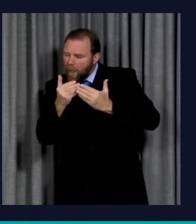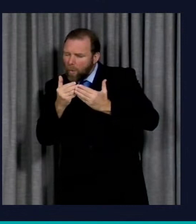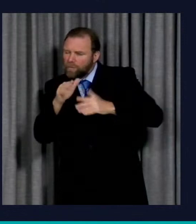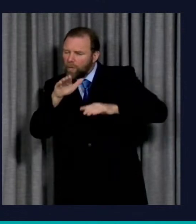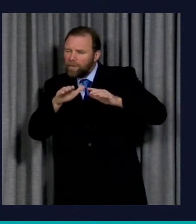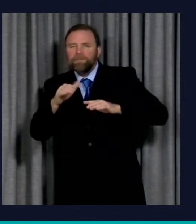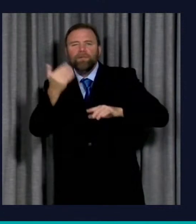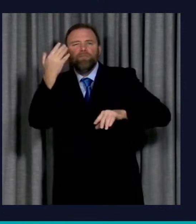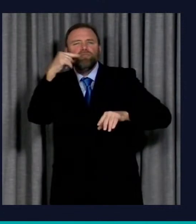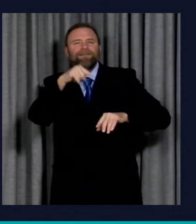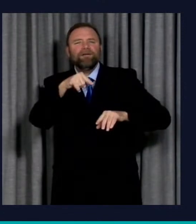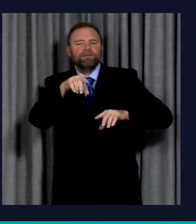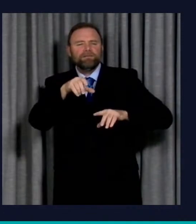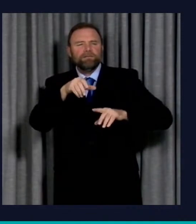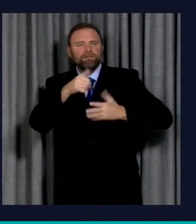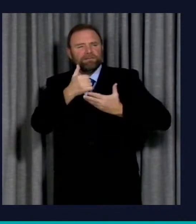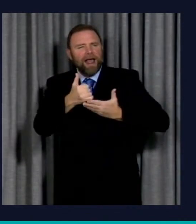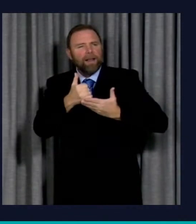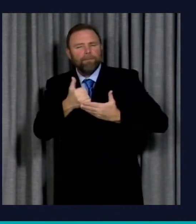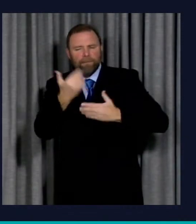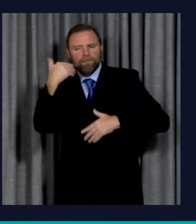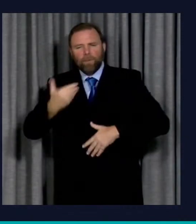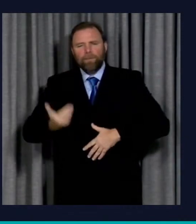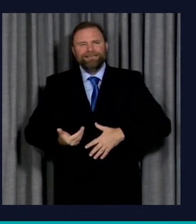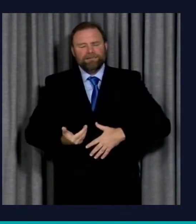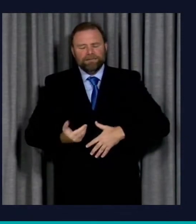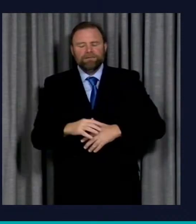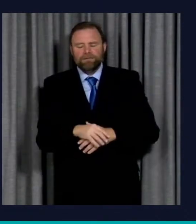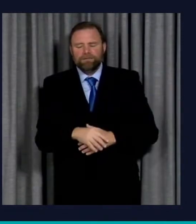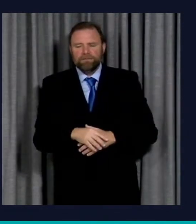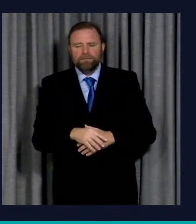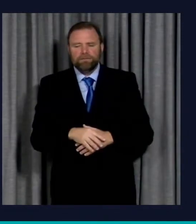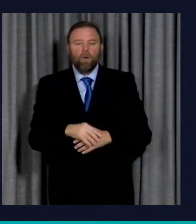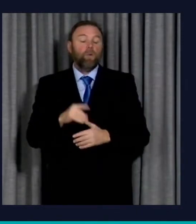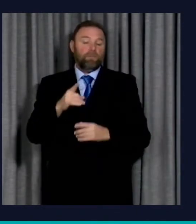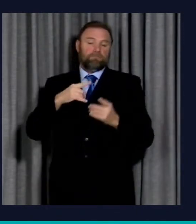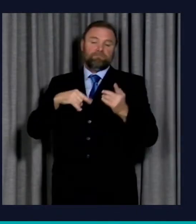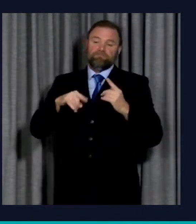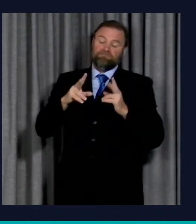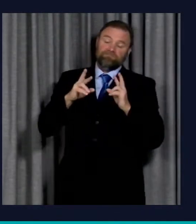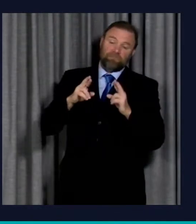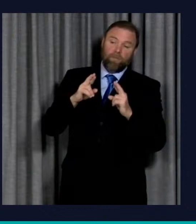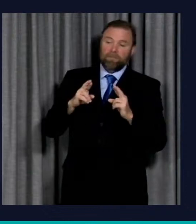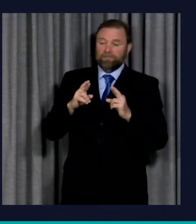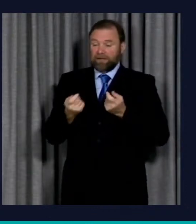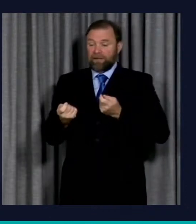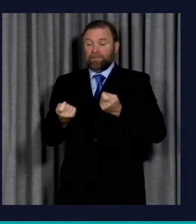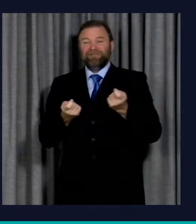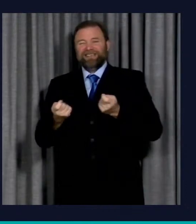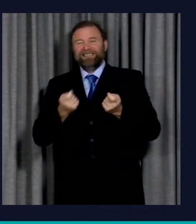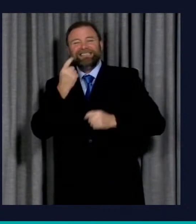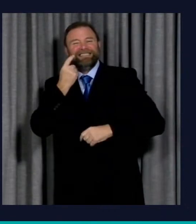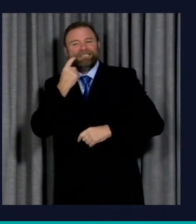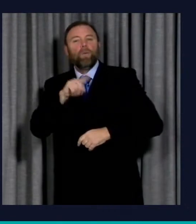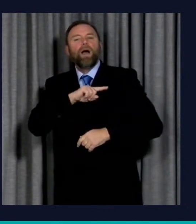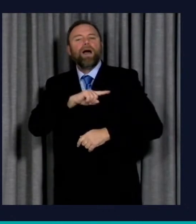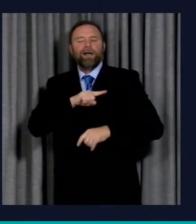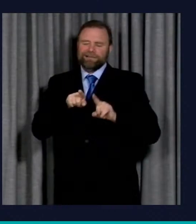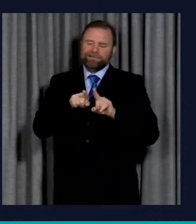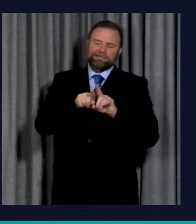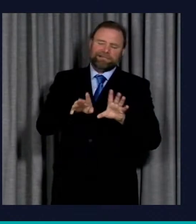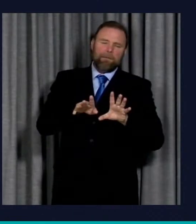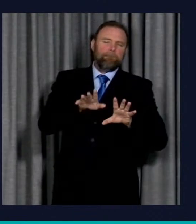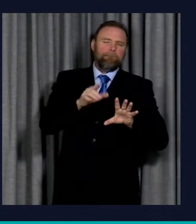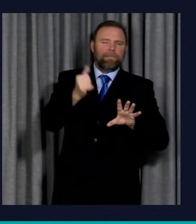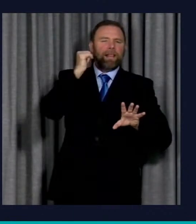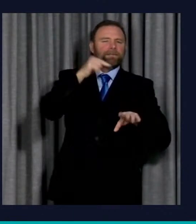forms of help that we've offered businesses in Wales, so that the administration of it can be as easy as possible for them